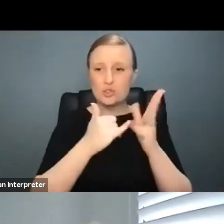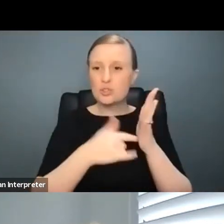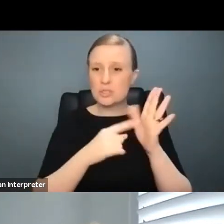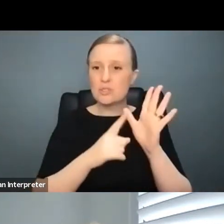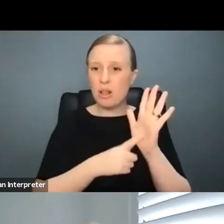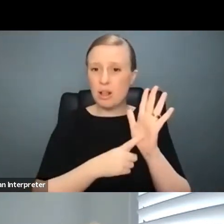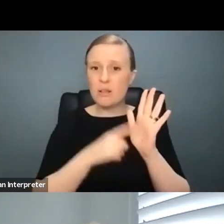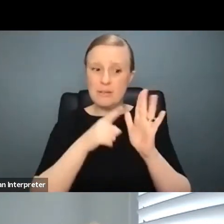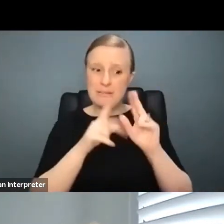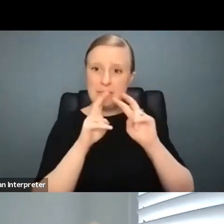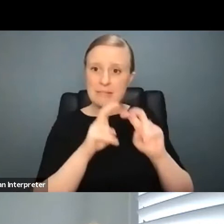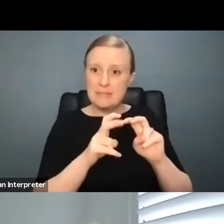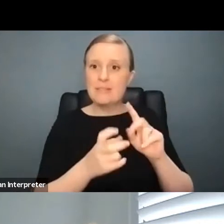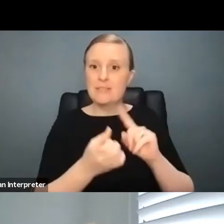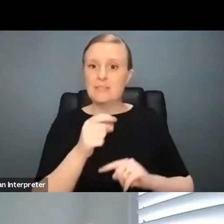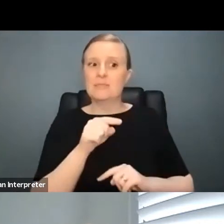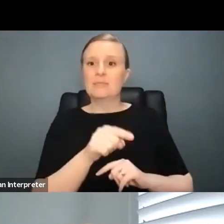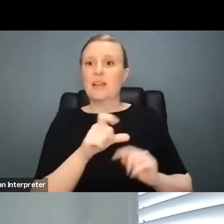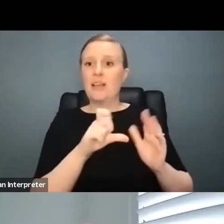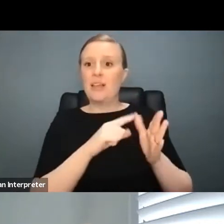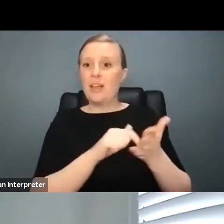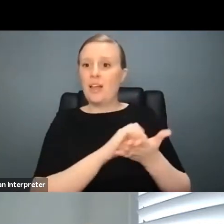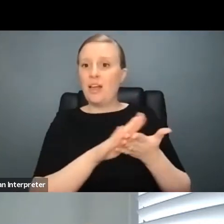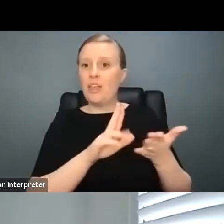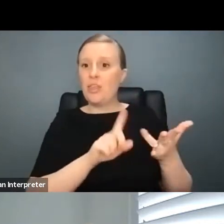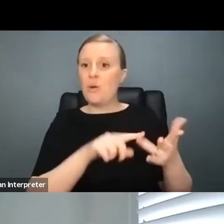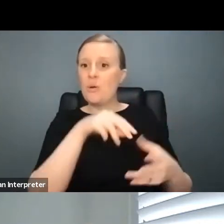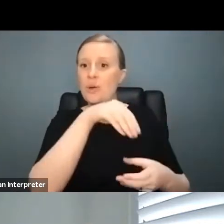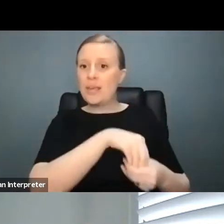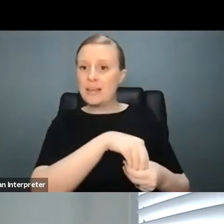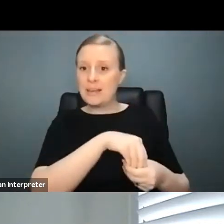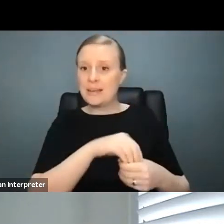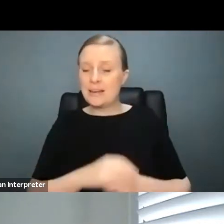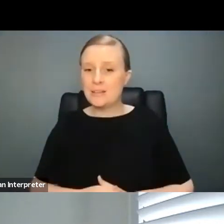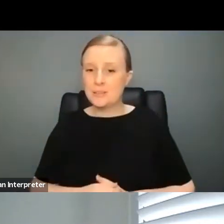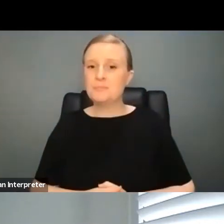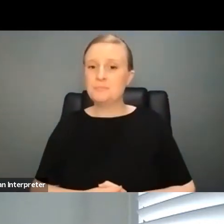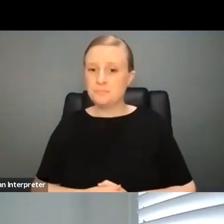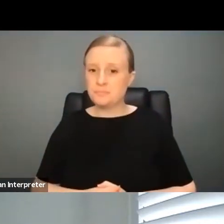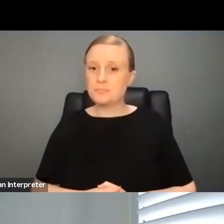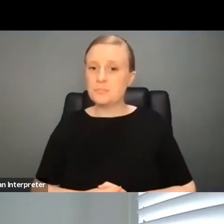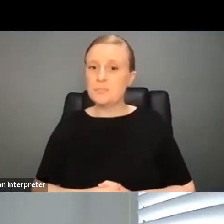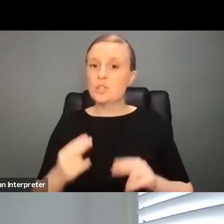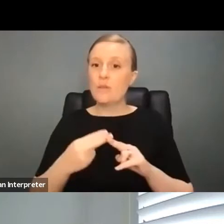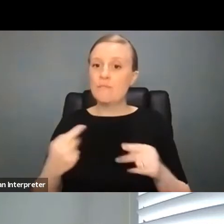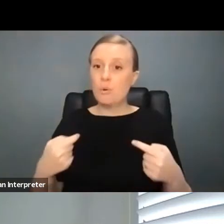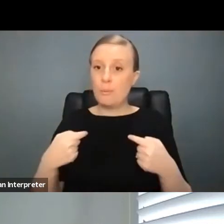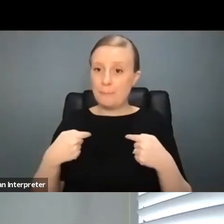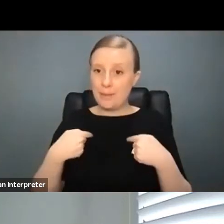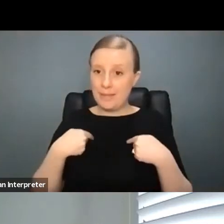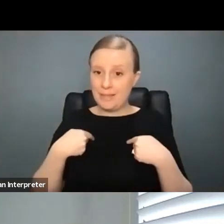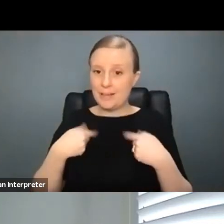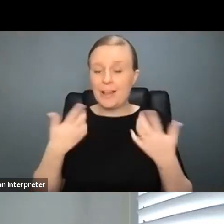in those cases as well. So that to me, I guess, raises the possibility that I guess it's something we all